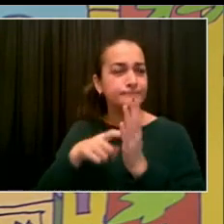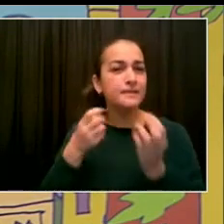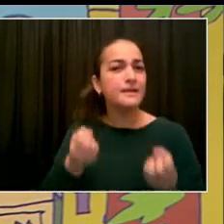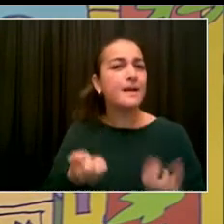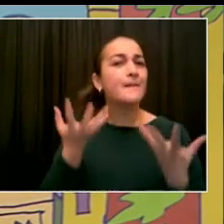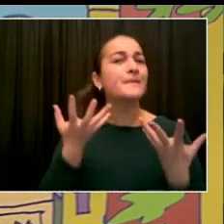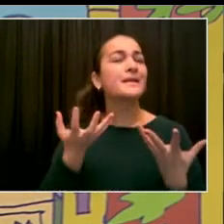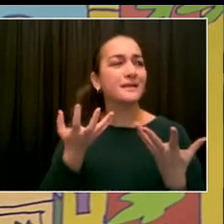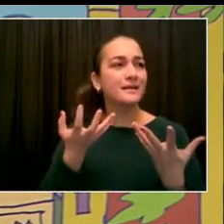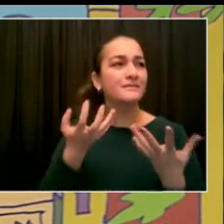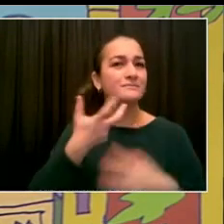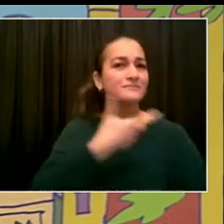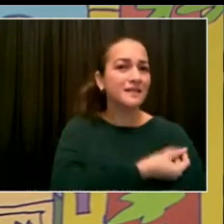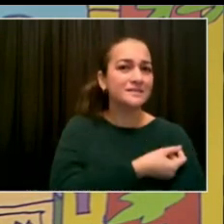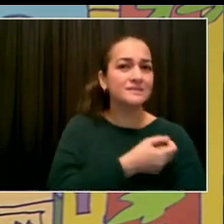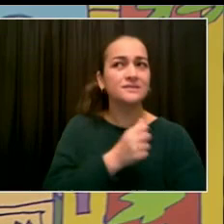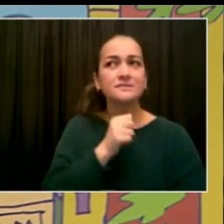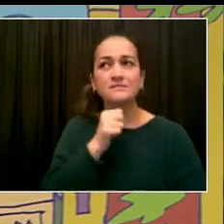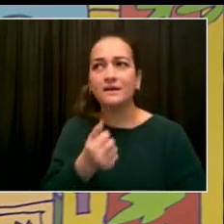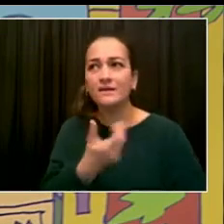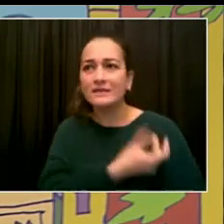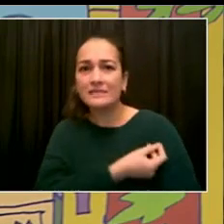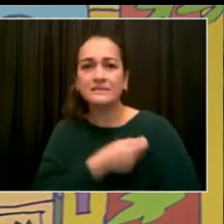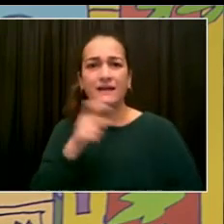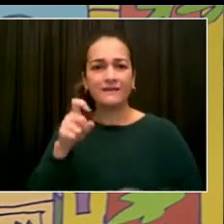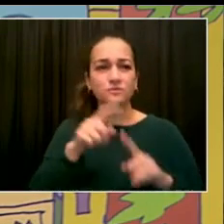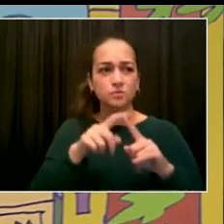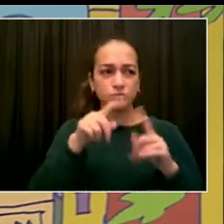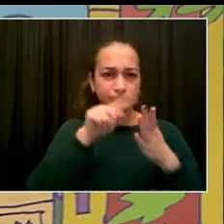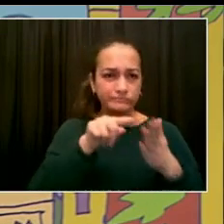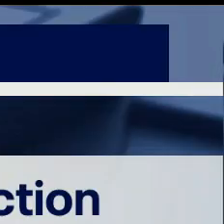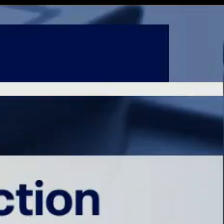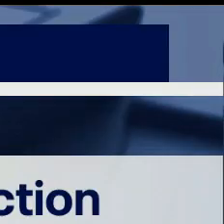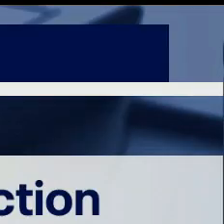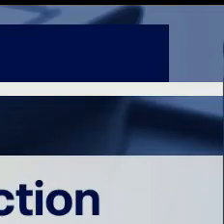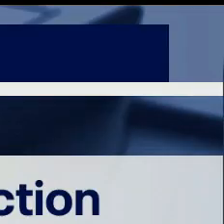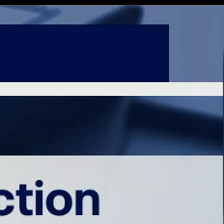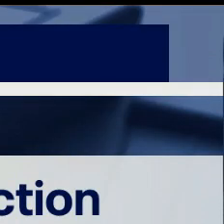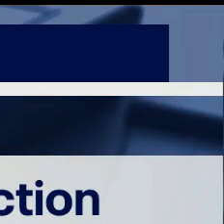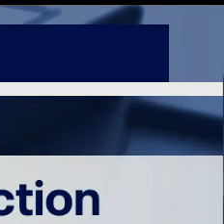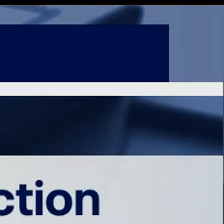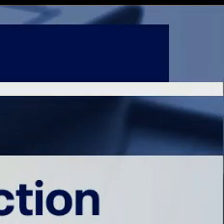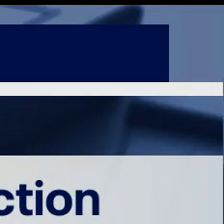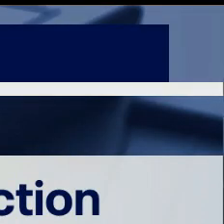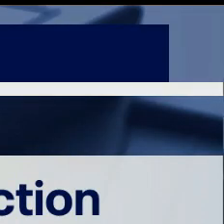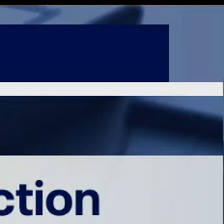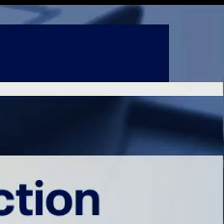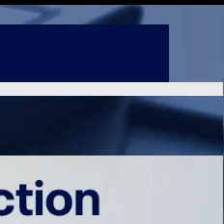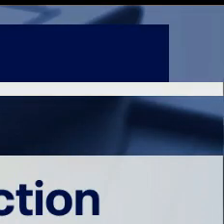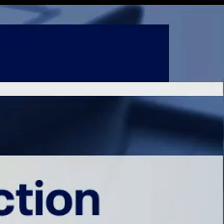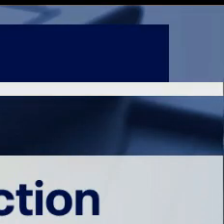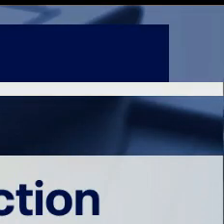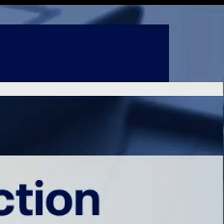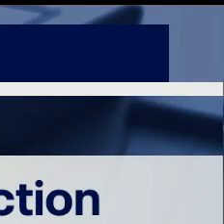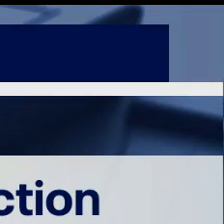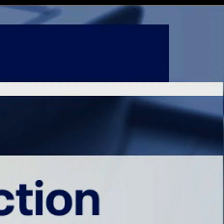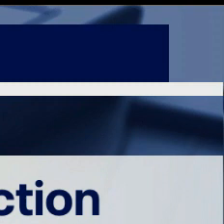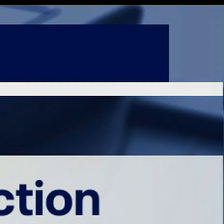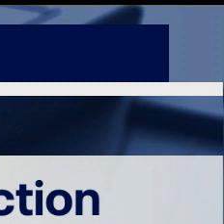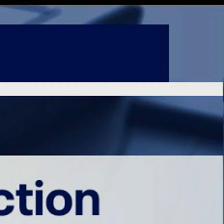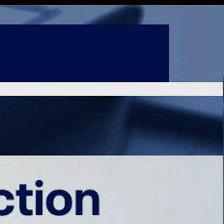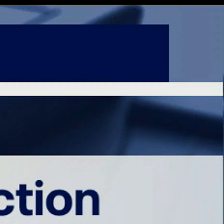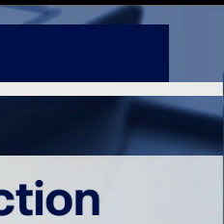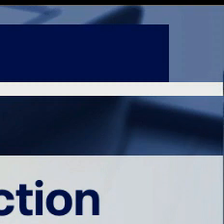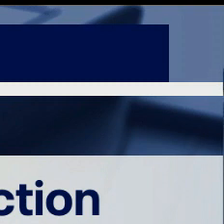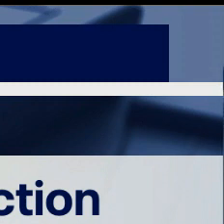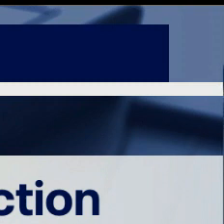addressed. This is something that we are not going to let continue. A spokesperson for the city's Department of Sanitation says we